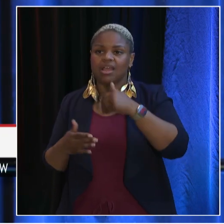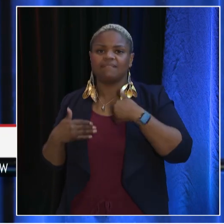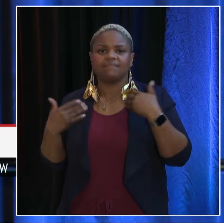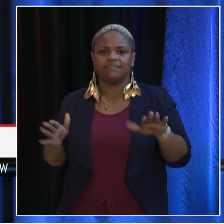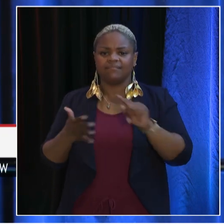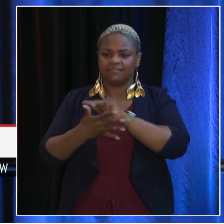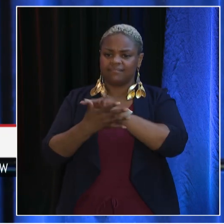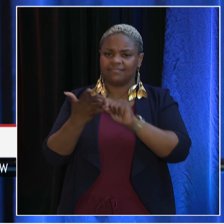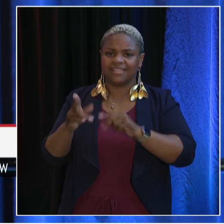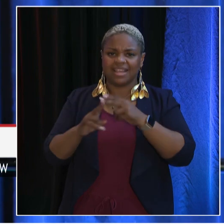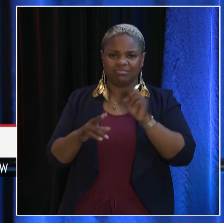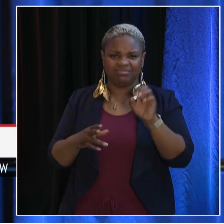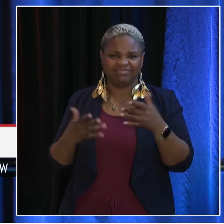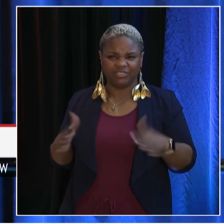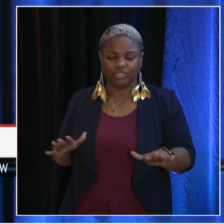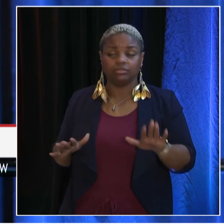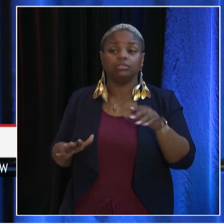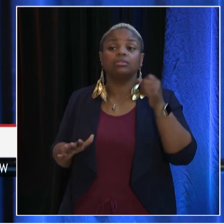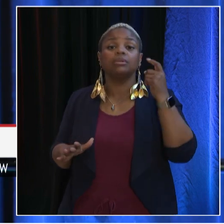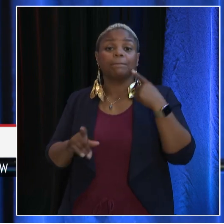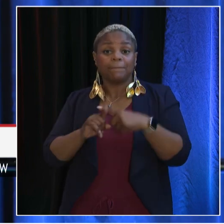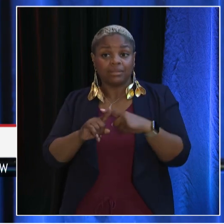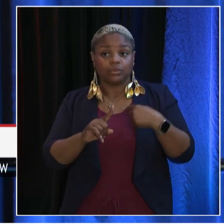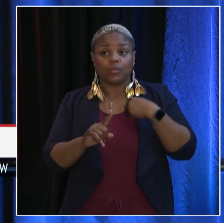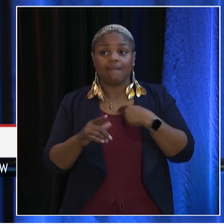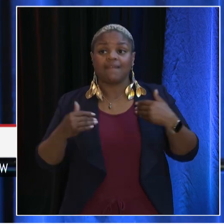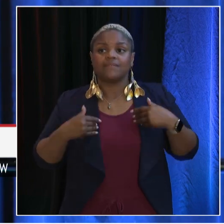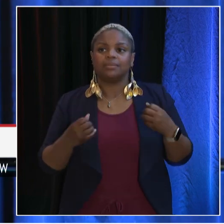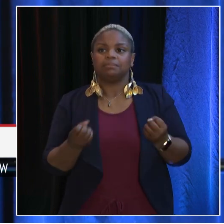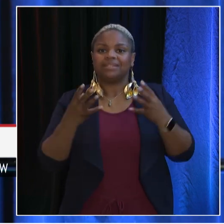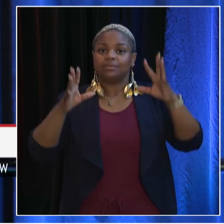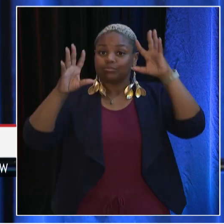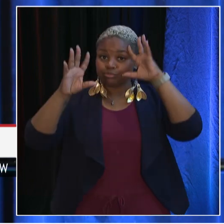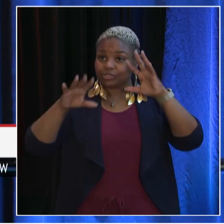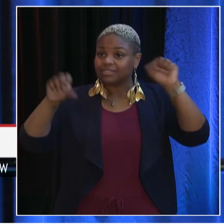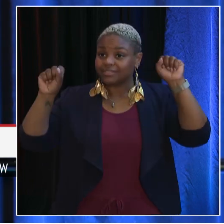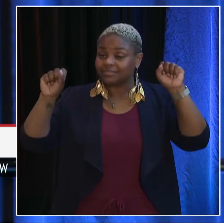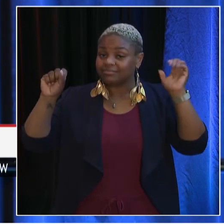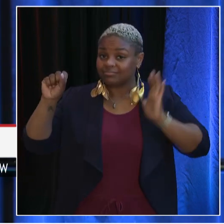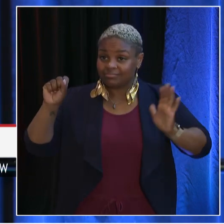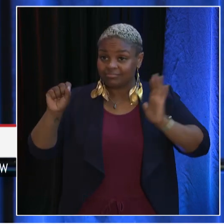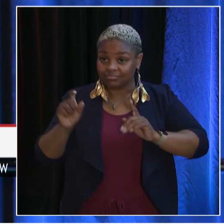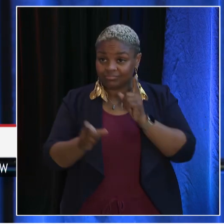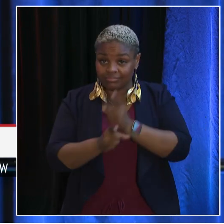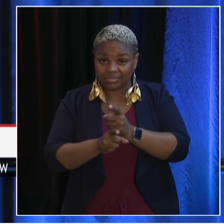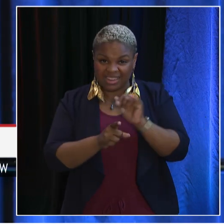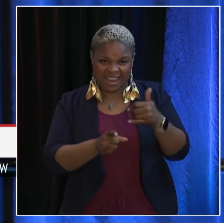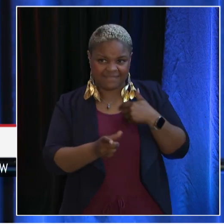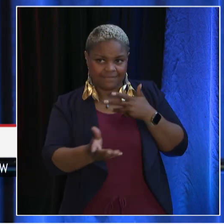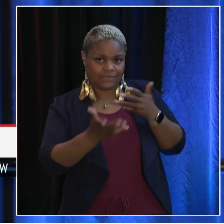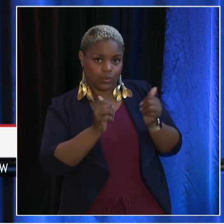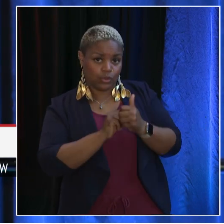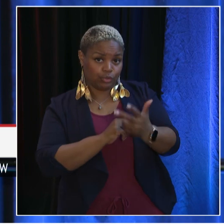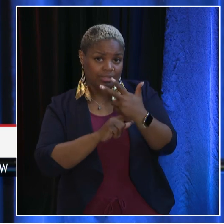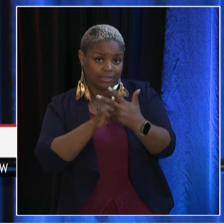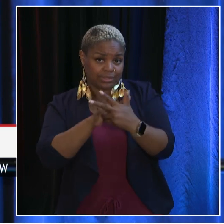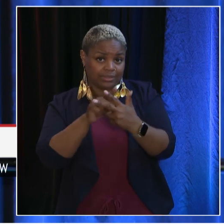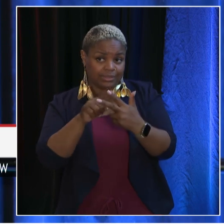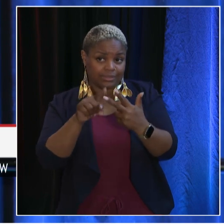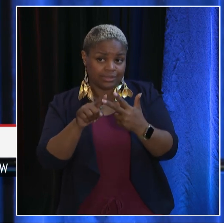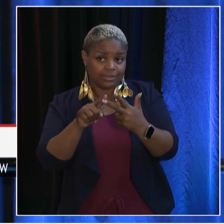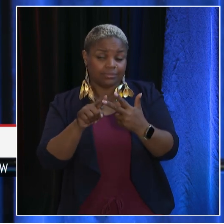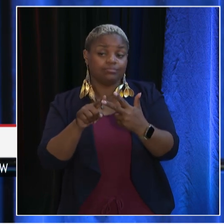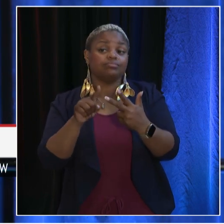many presidents, me, 3, including, the one that people are worried about.